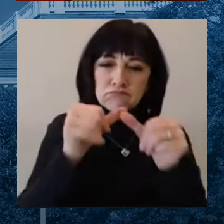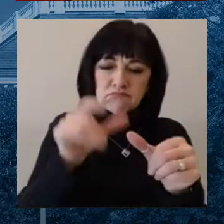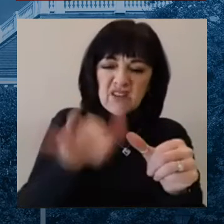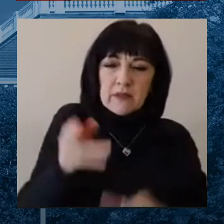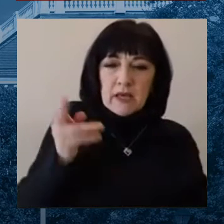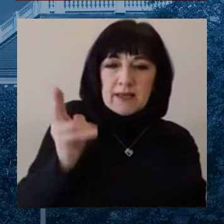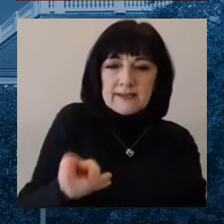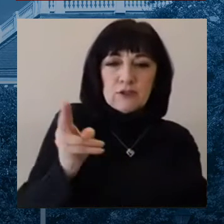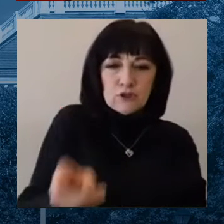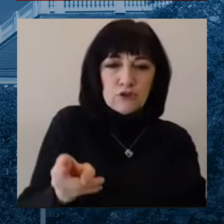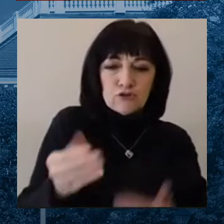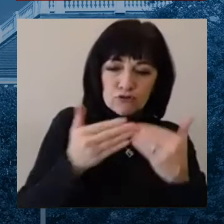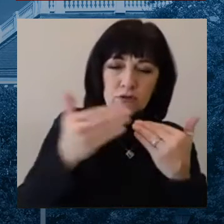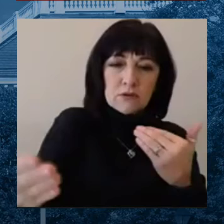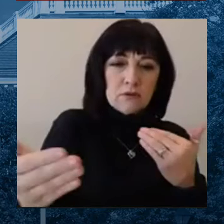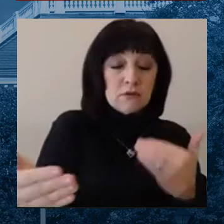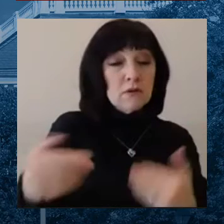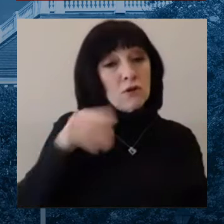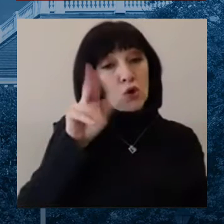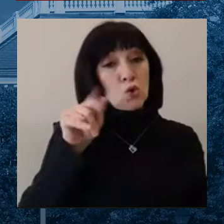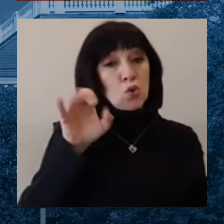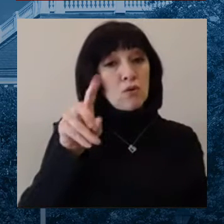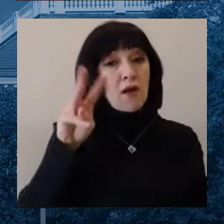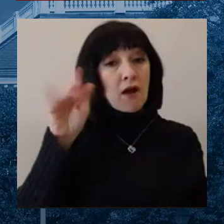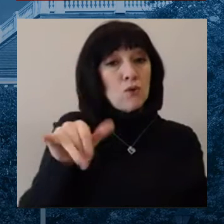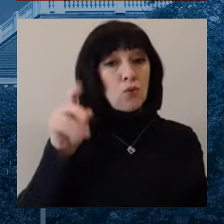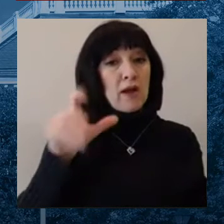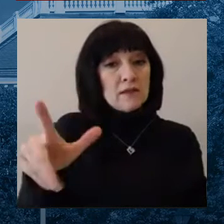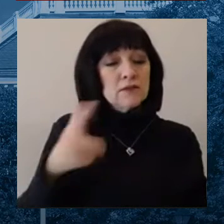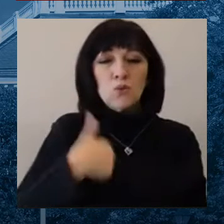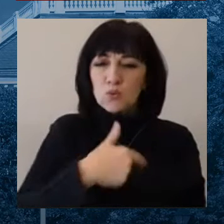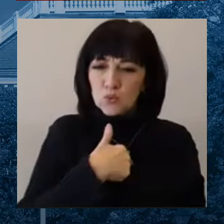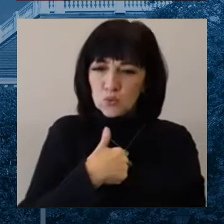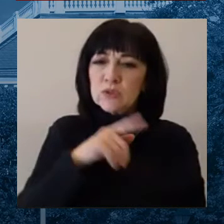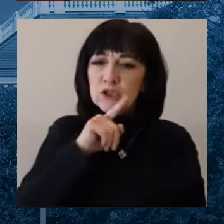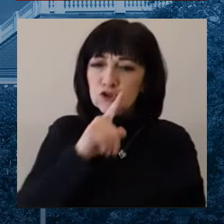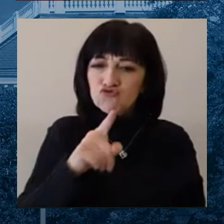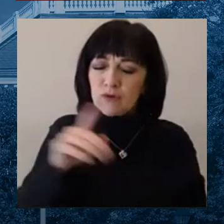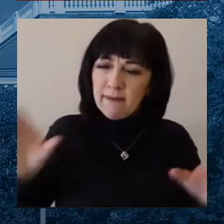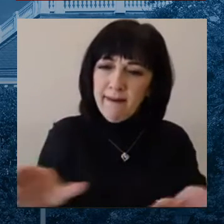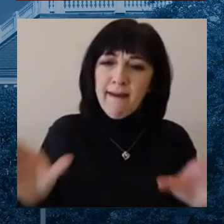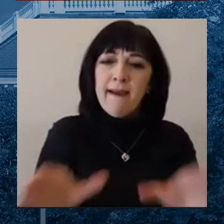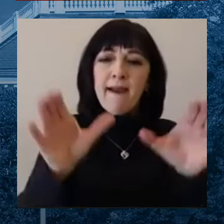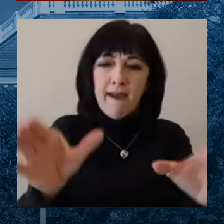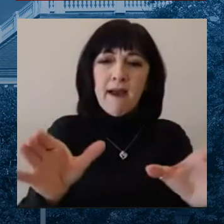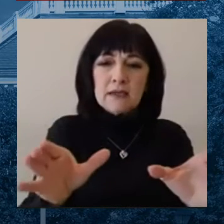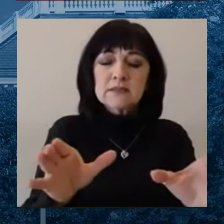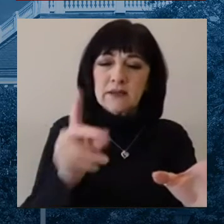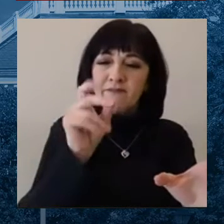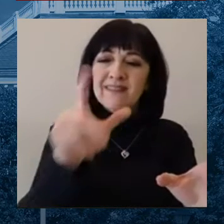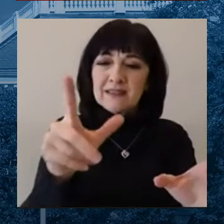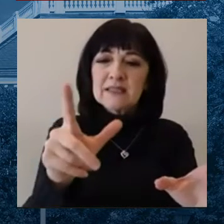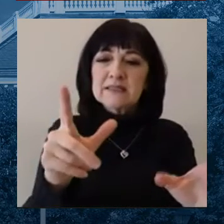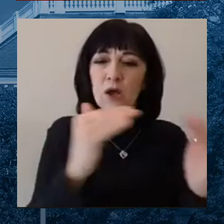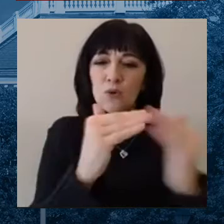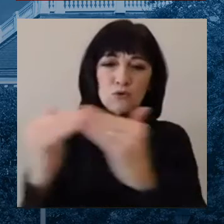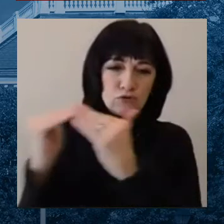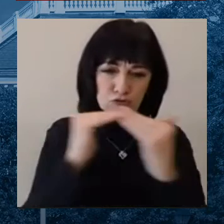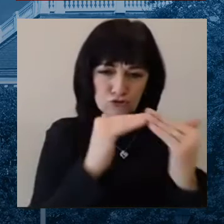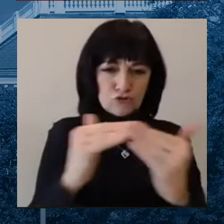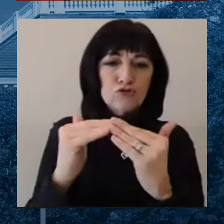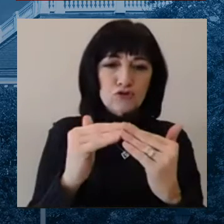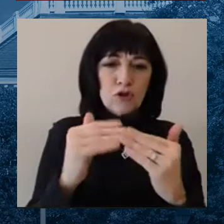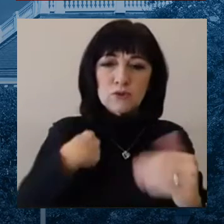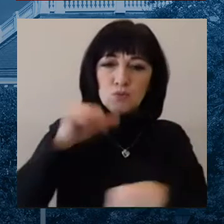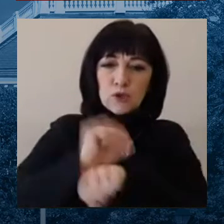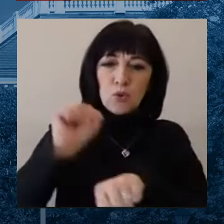we're deeply involved in what's called the Delaware Racial Justice Collaborative, where we're working closely with over 200 stakeholders throughout